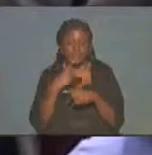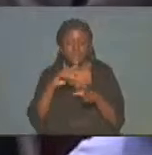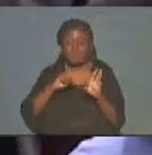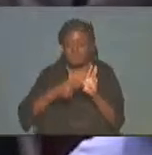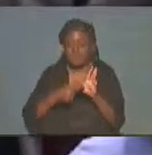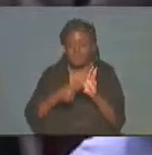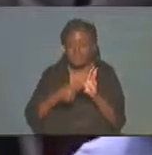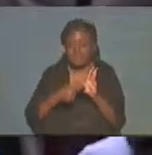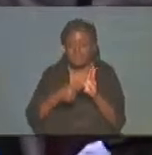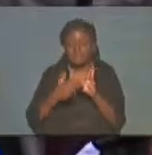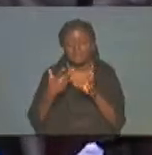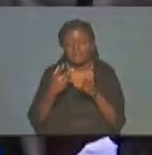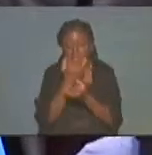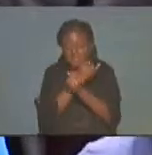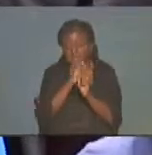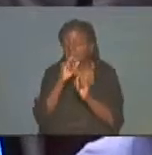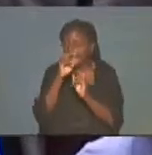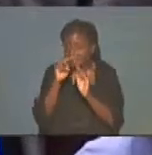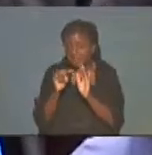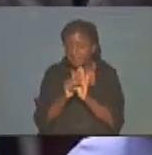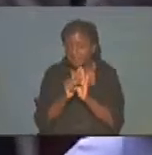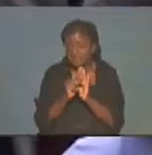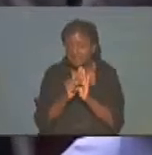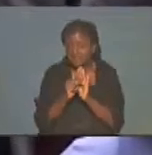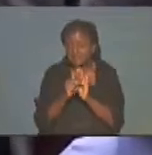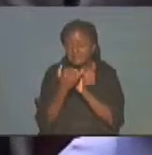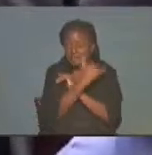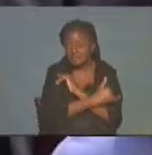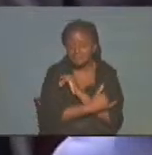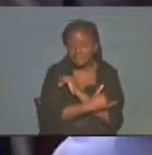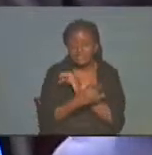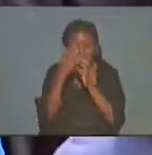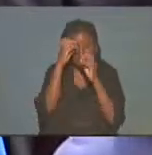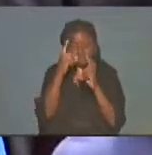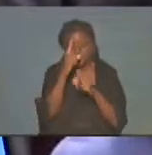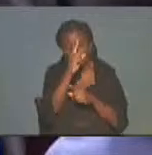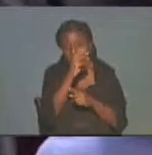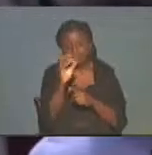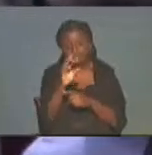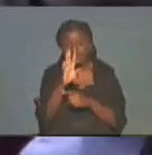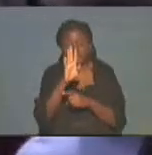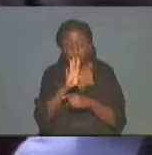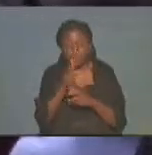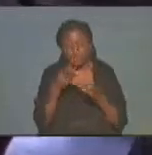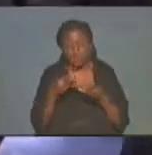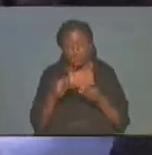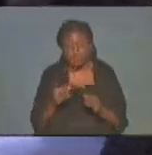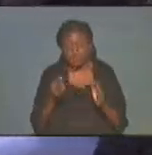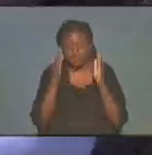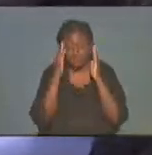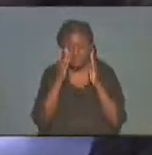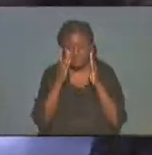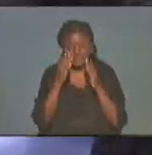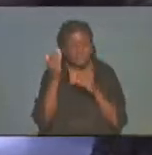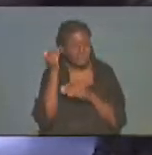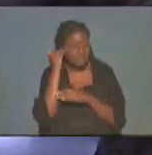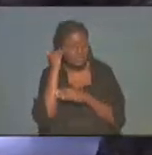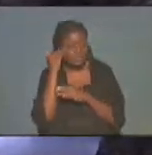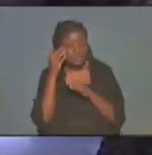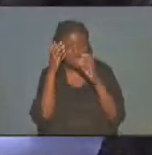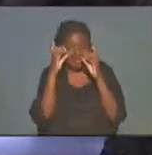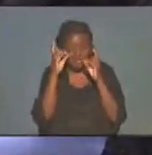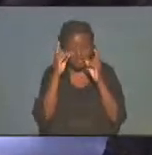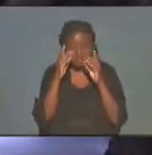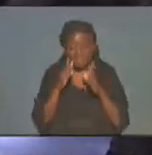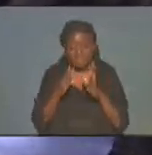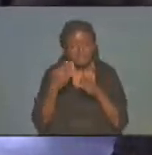was one of the 4 pillars of focus, because we knew that an educated Bahamian is a Bahamian that is poised to